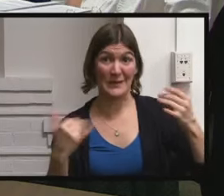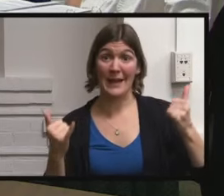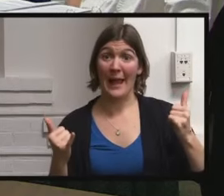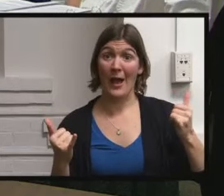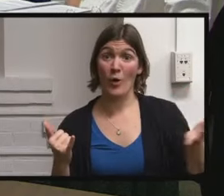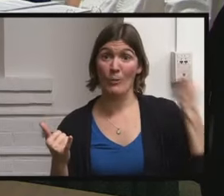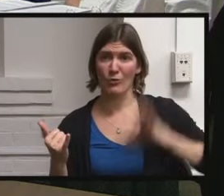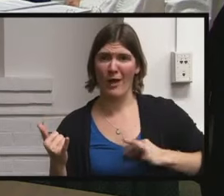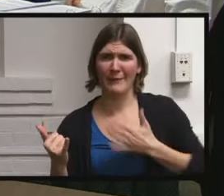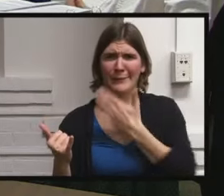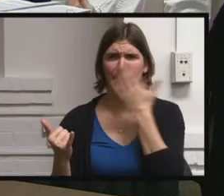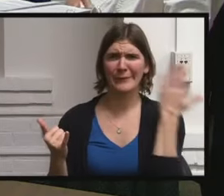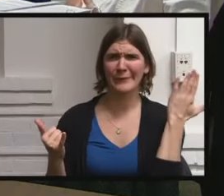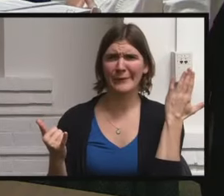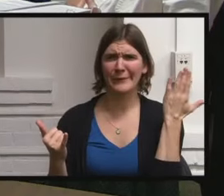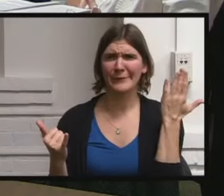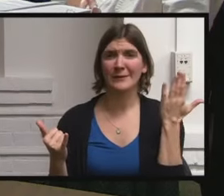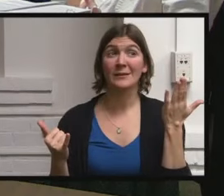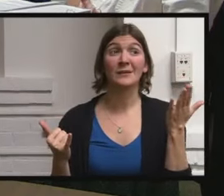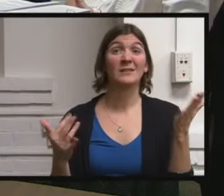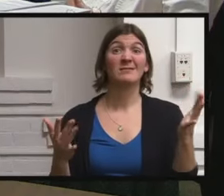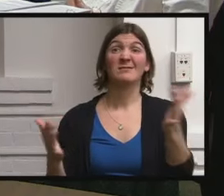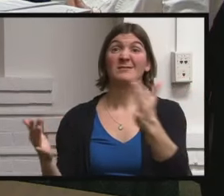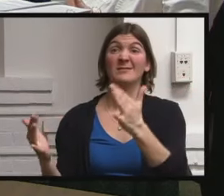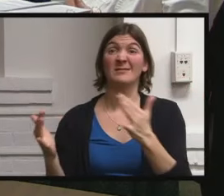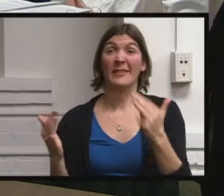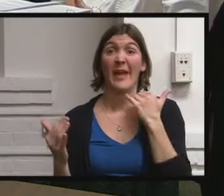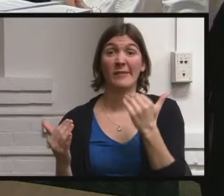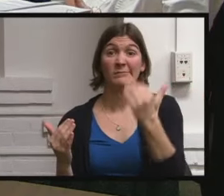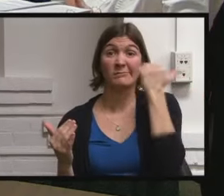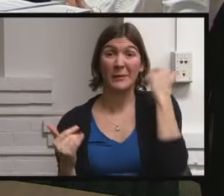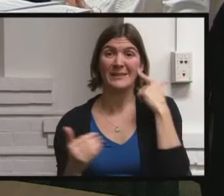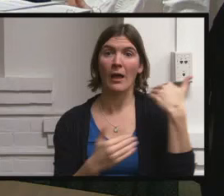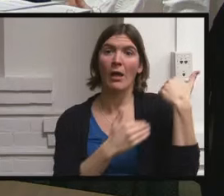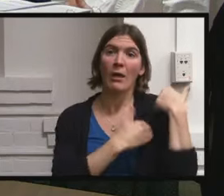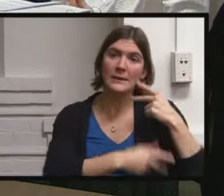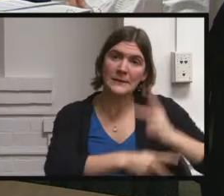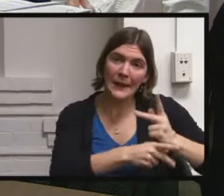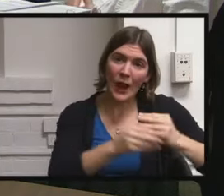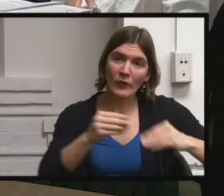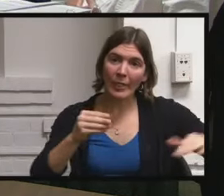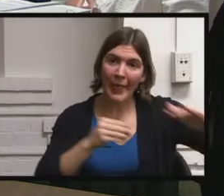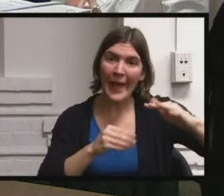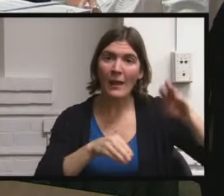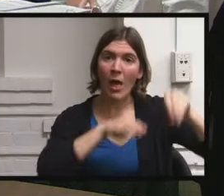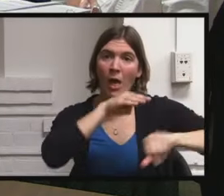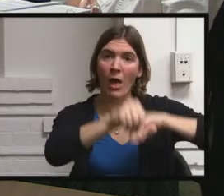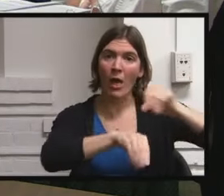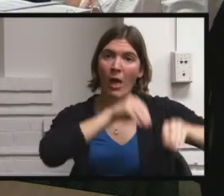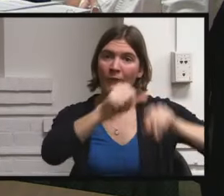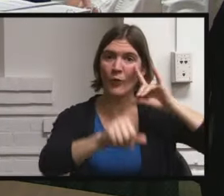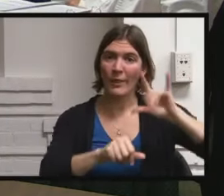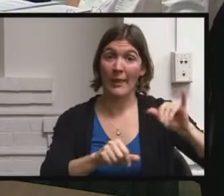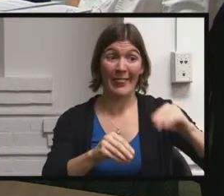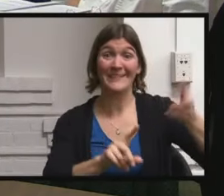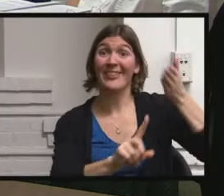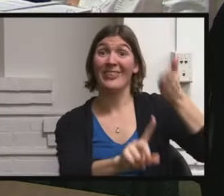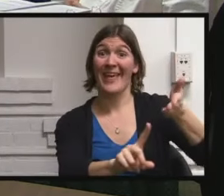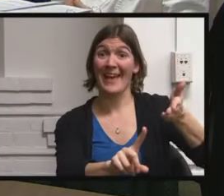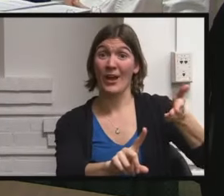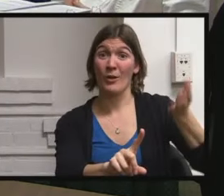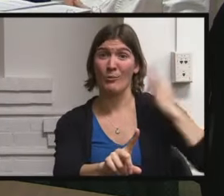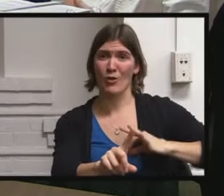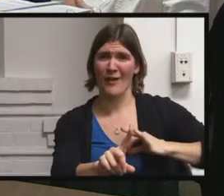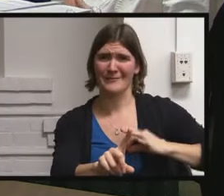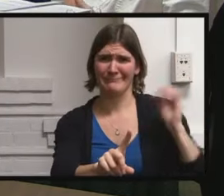proceeds have essentially been eaten up by carrying costs. And so the land is there, but there's no money to